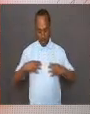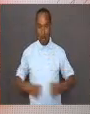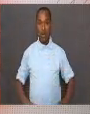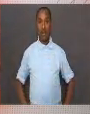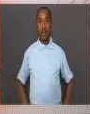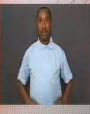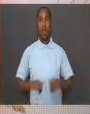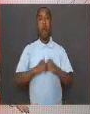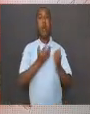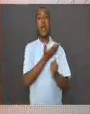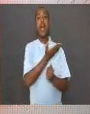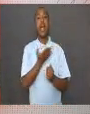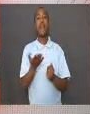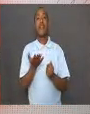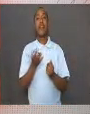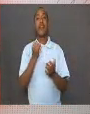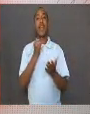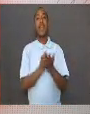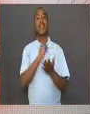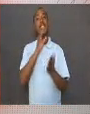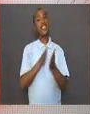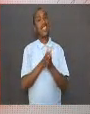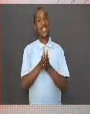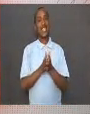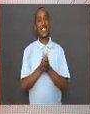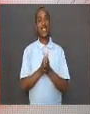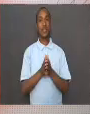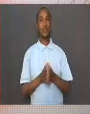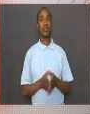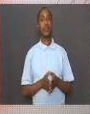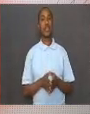the body wherever it is needed.